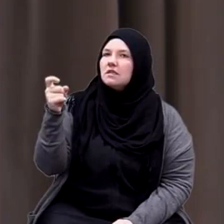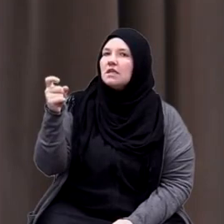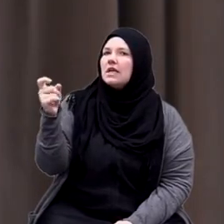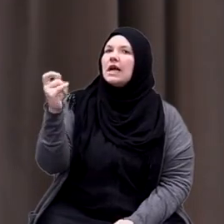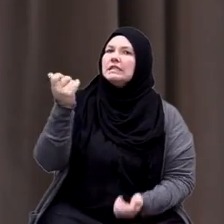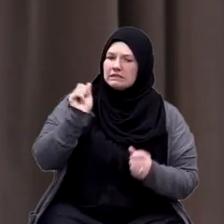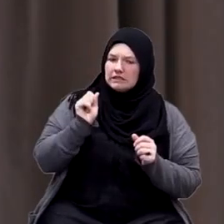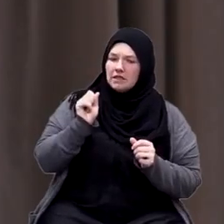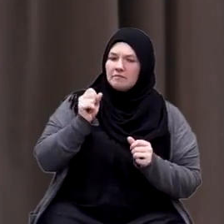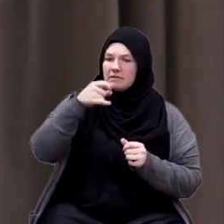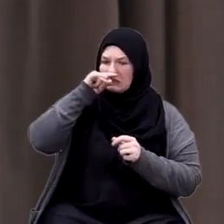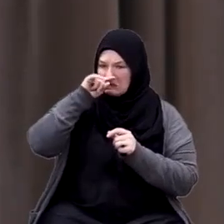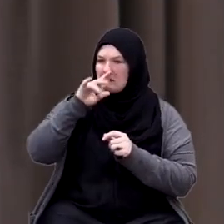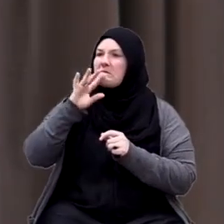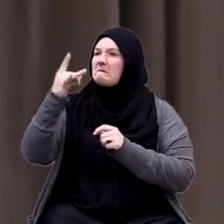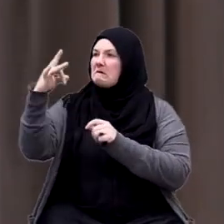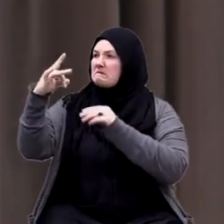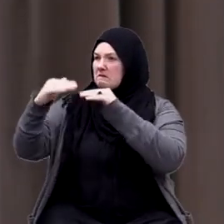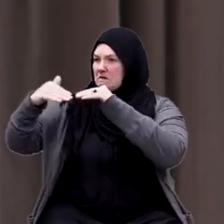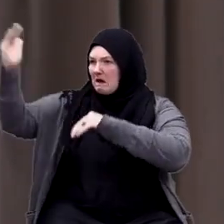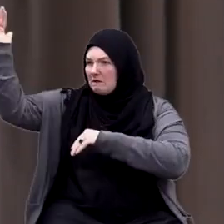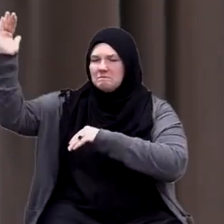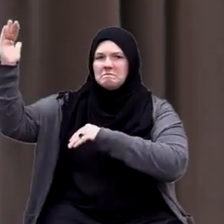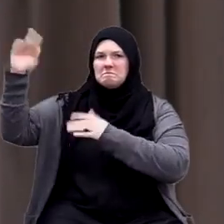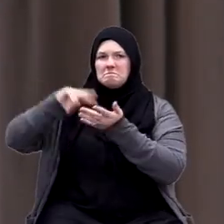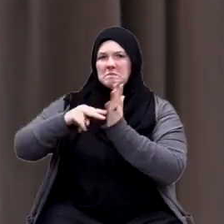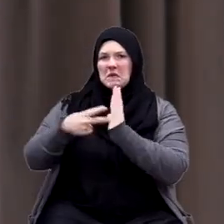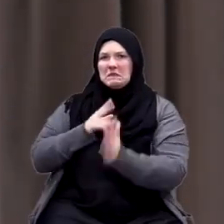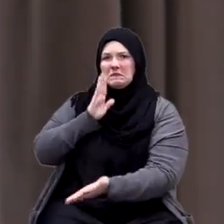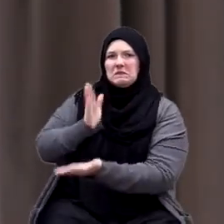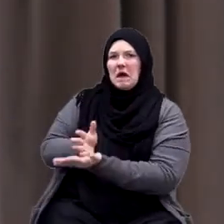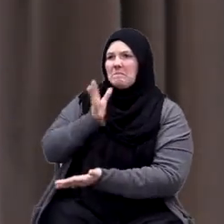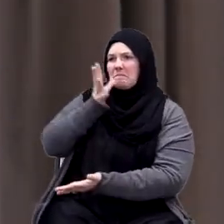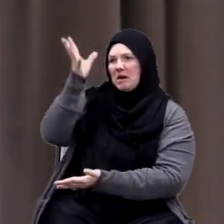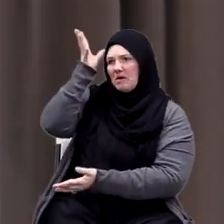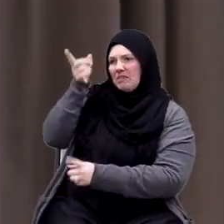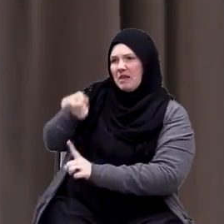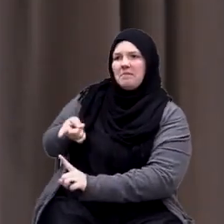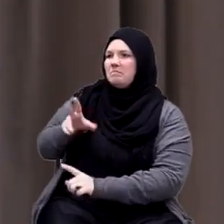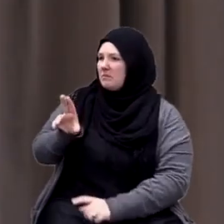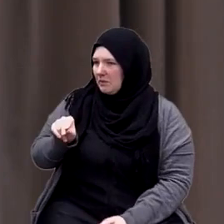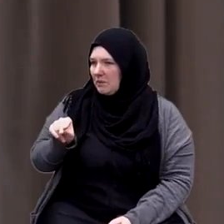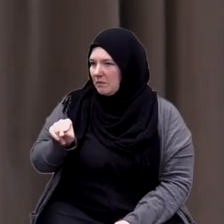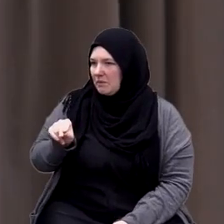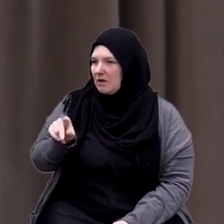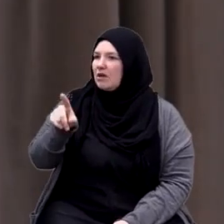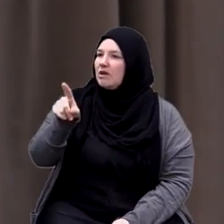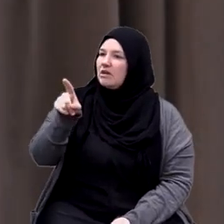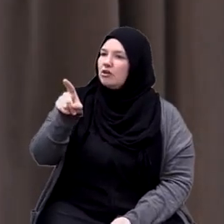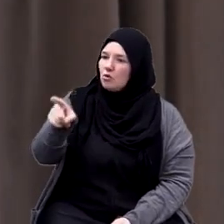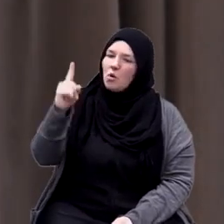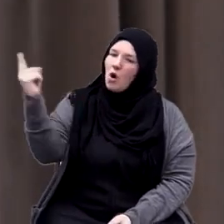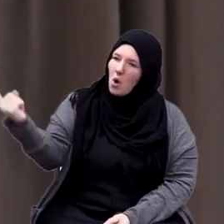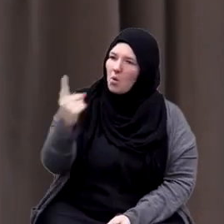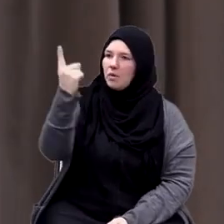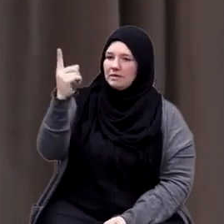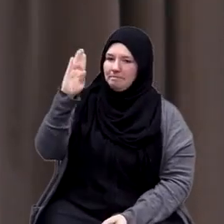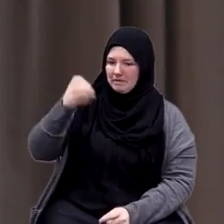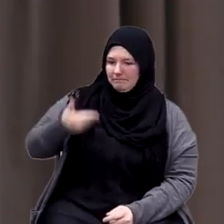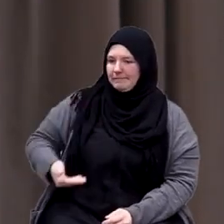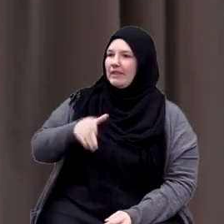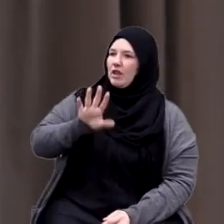them until you die and until they die. One of the two. You continue to owe it to